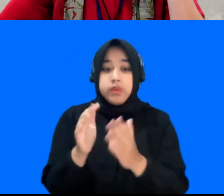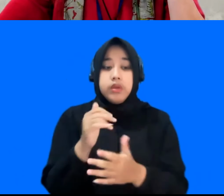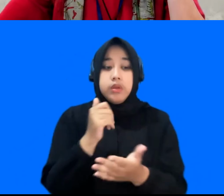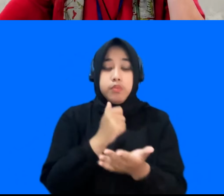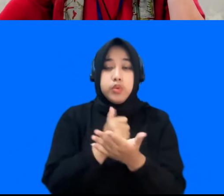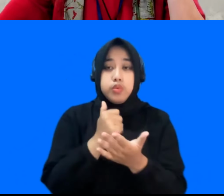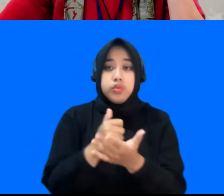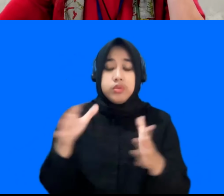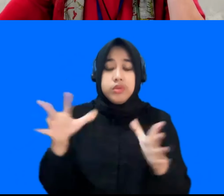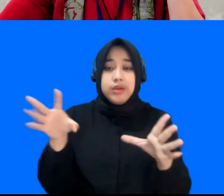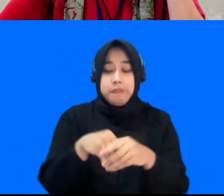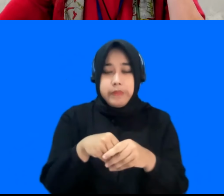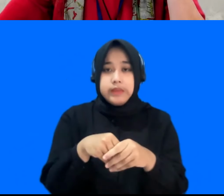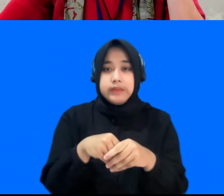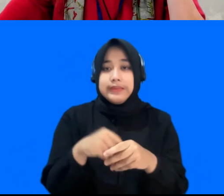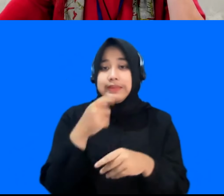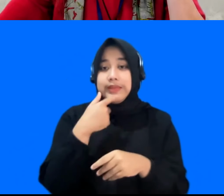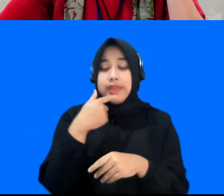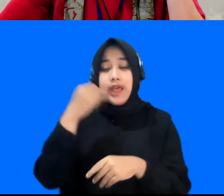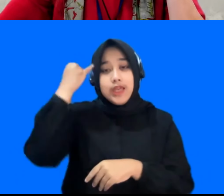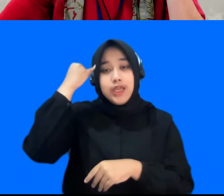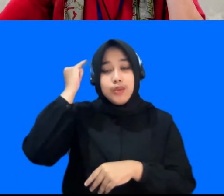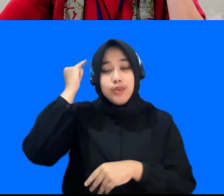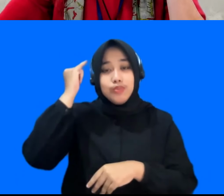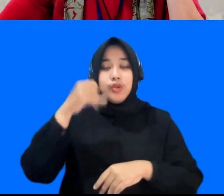knowledge, well, you are in a university.